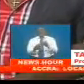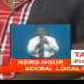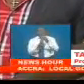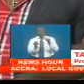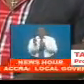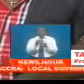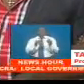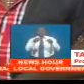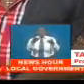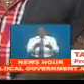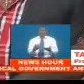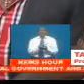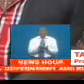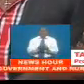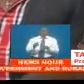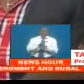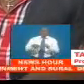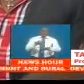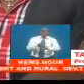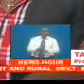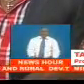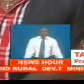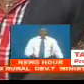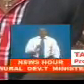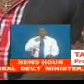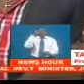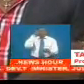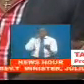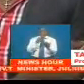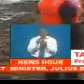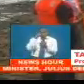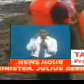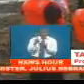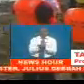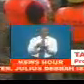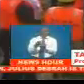wants to come here. Everybody wants to come here to do business. And I think it's good for the economy.